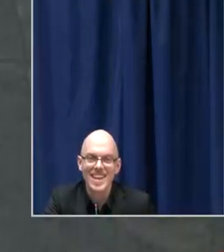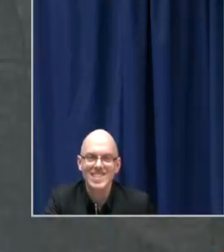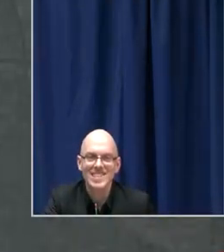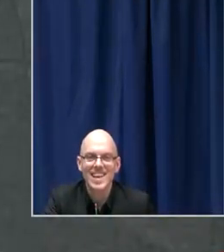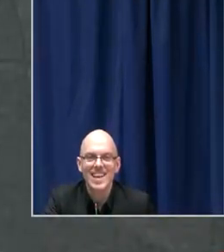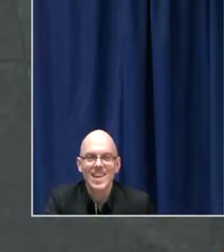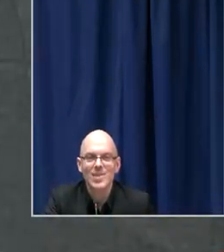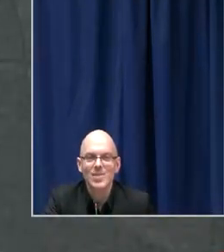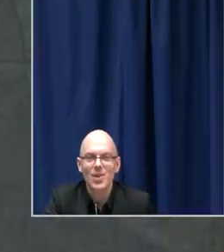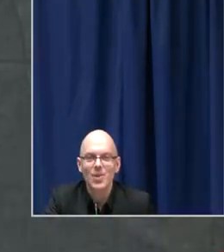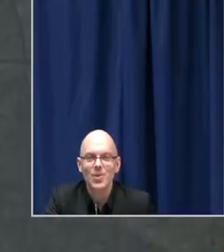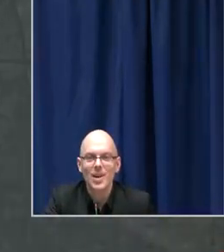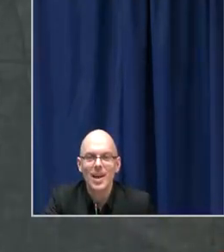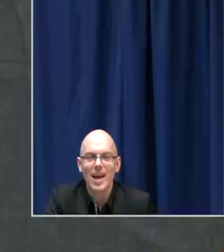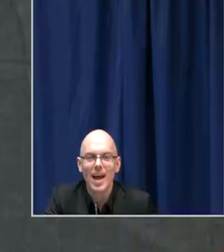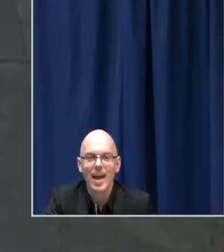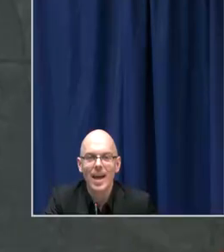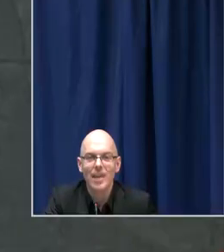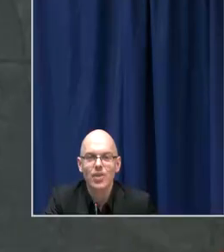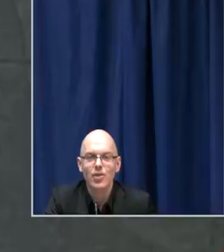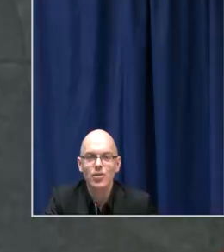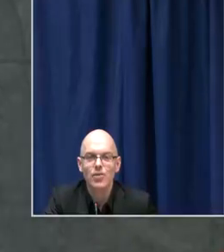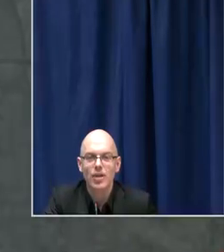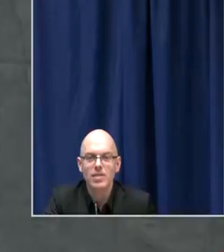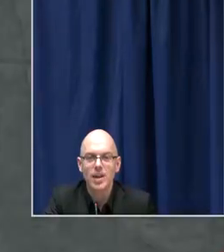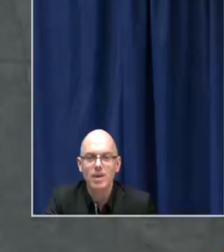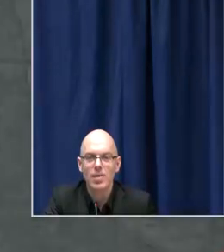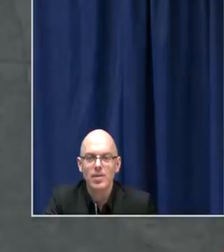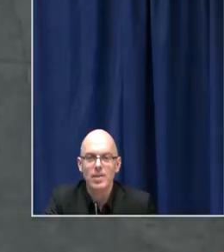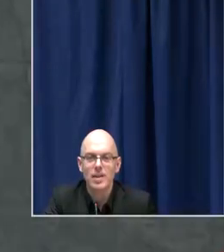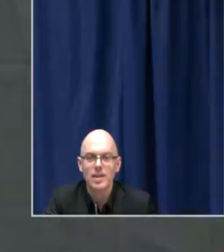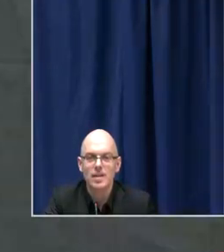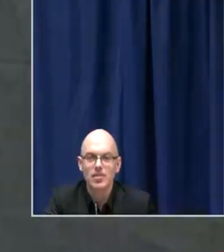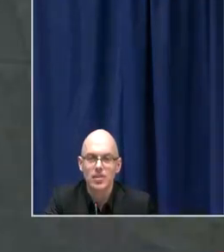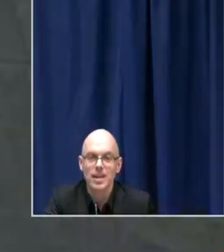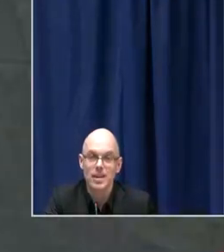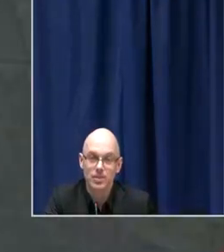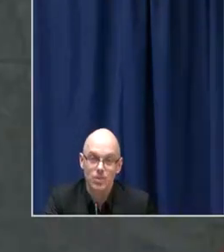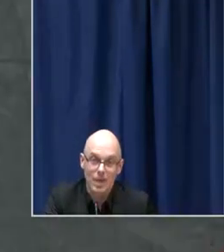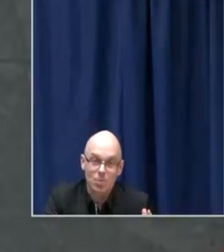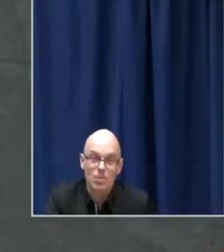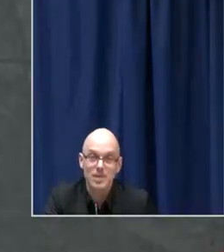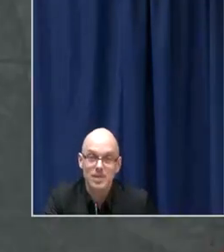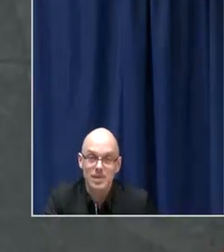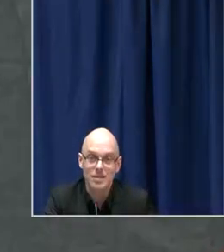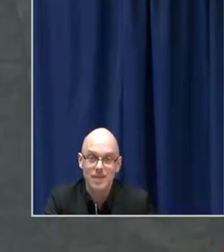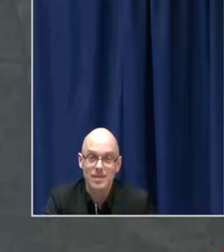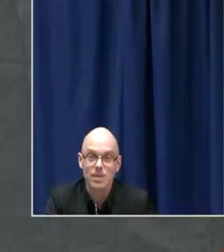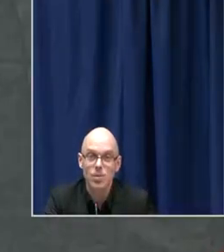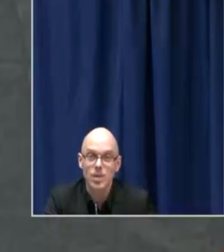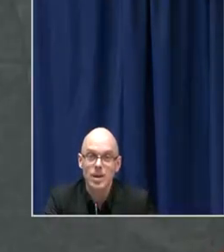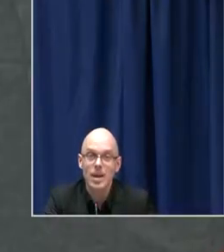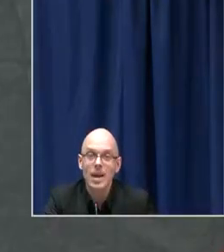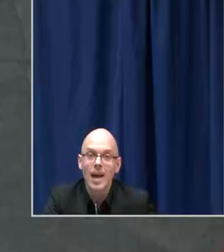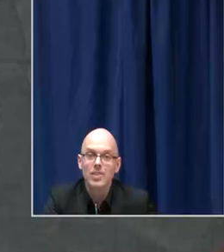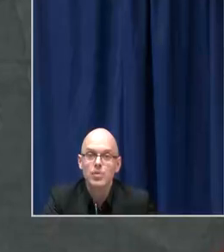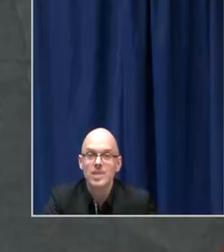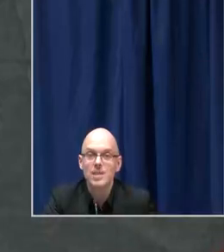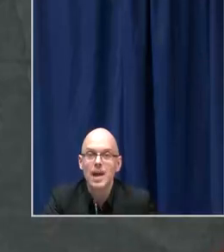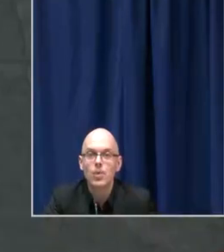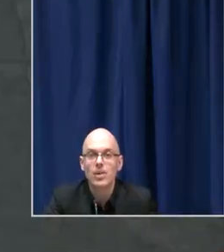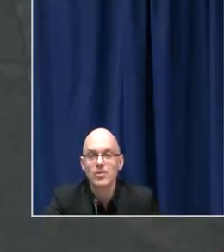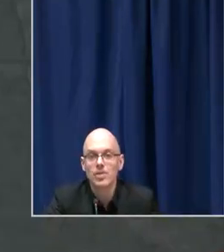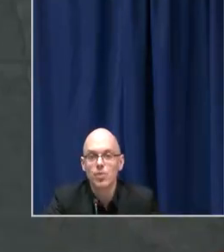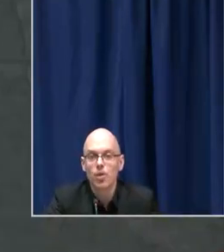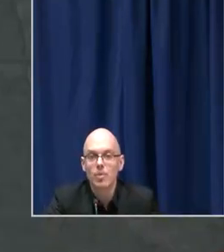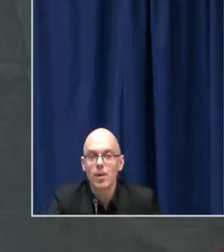any case, so I know you've talked a lot about the initiating, so implementing text 911. I just want to say